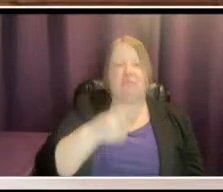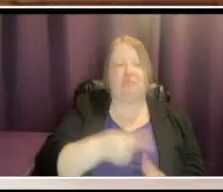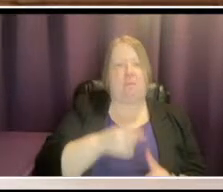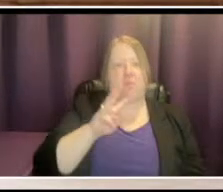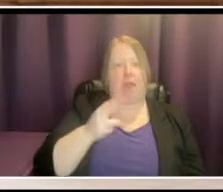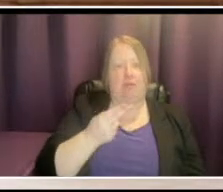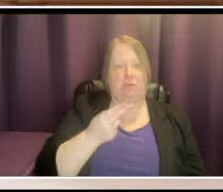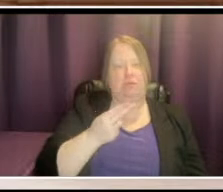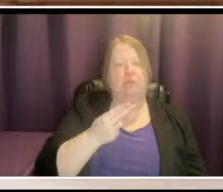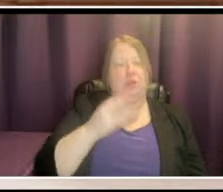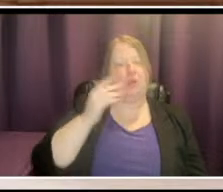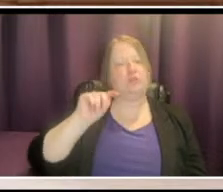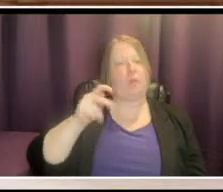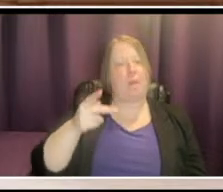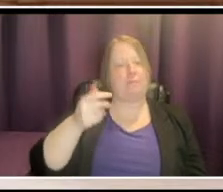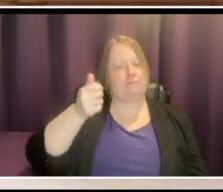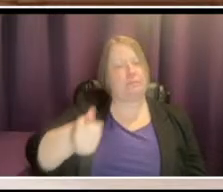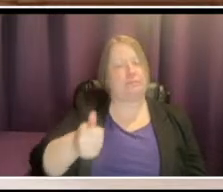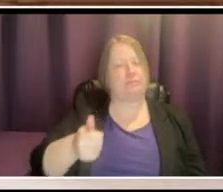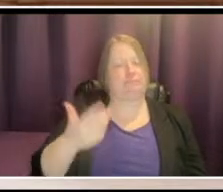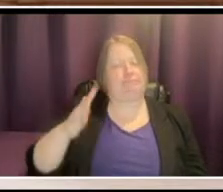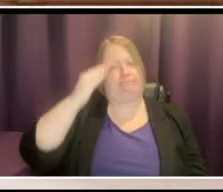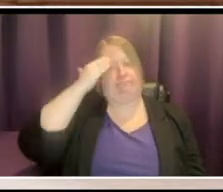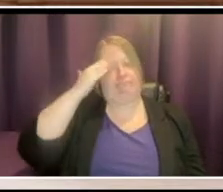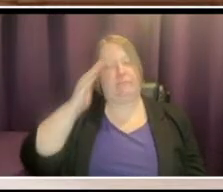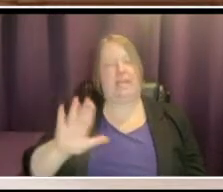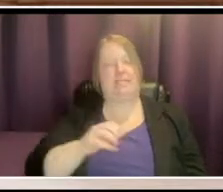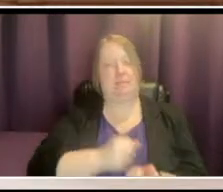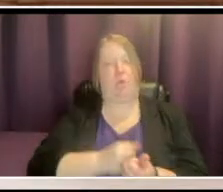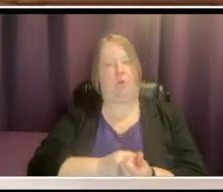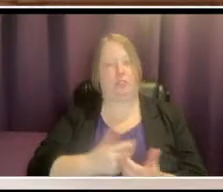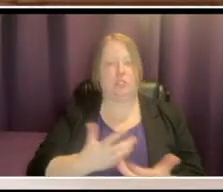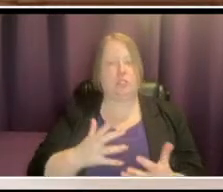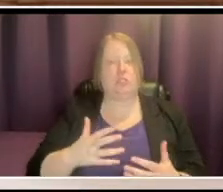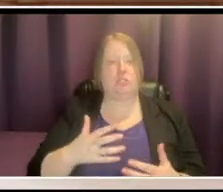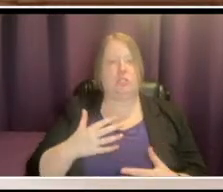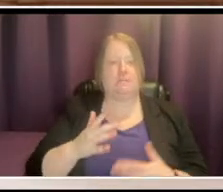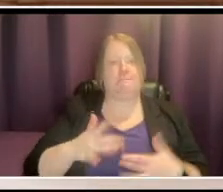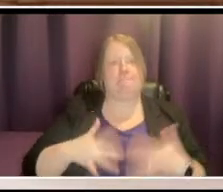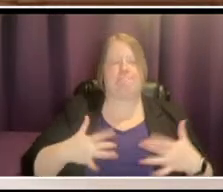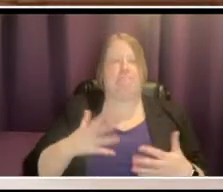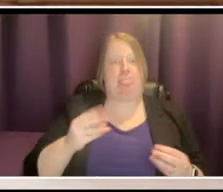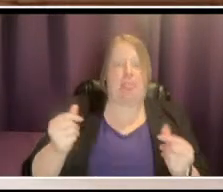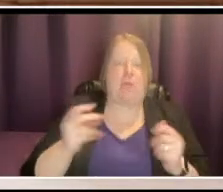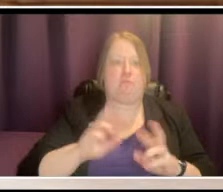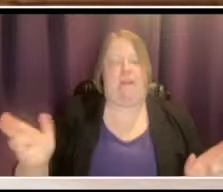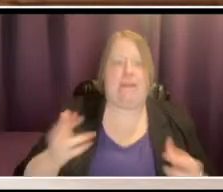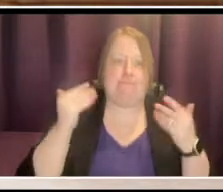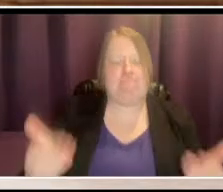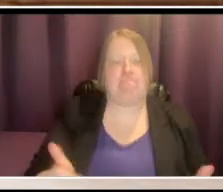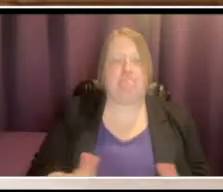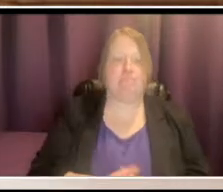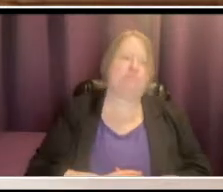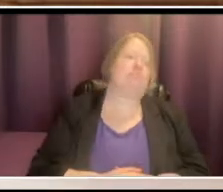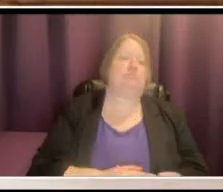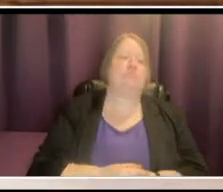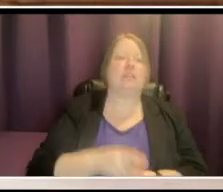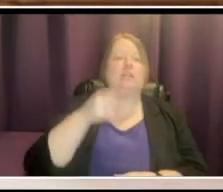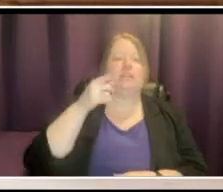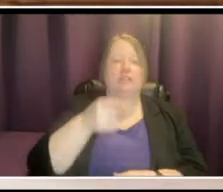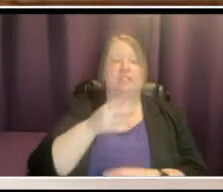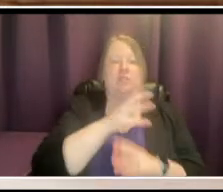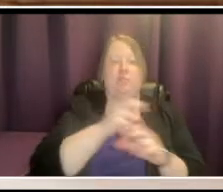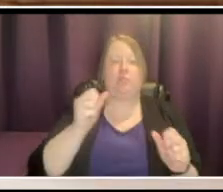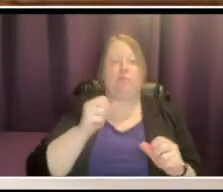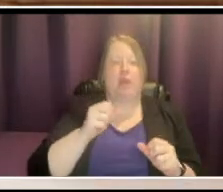riled up. Here again is Judd Deere, a deputy White House press secretary, describing president's